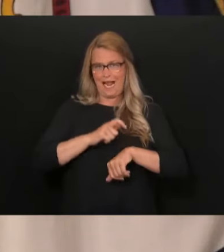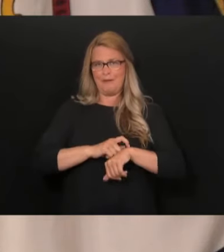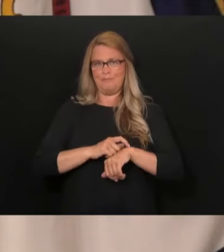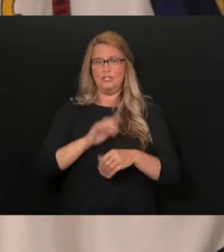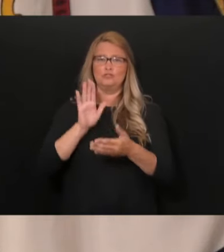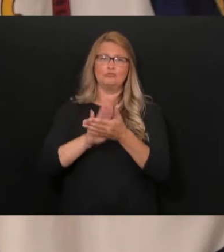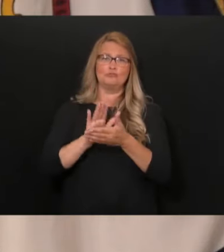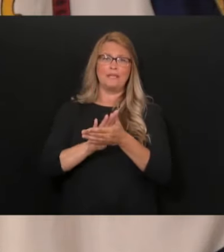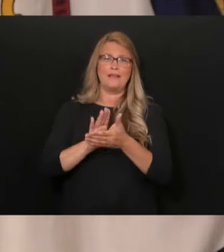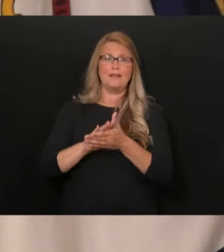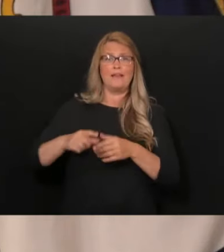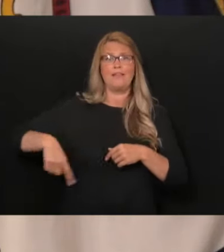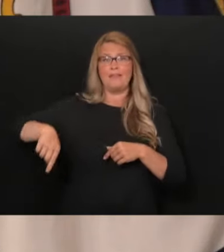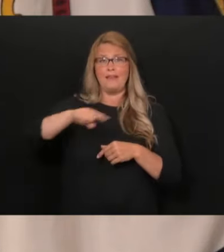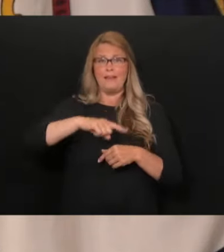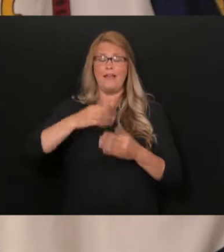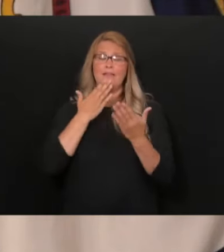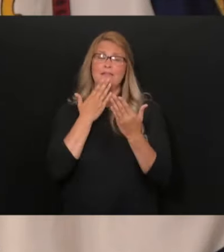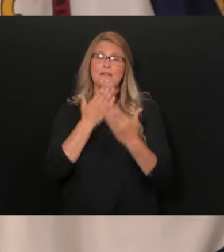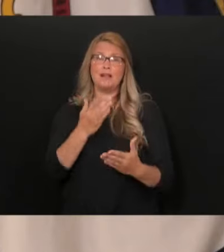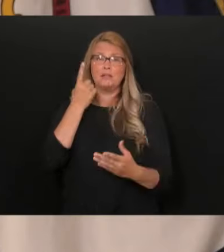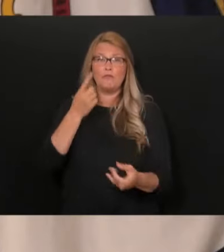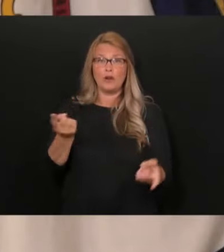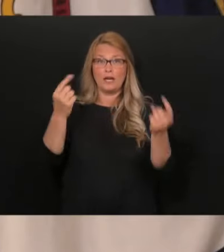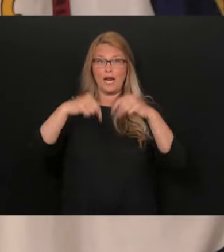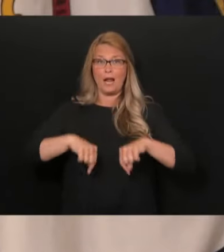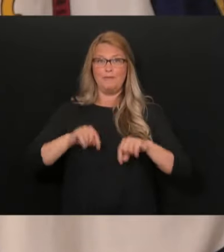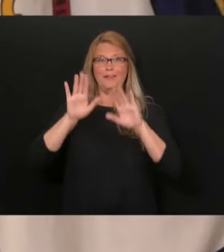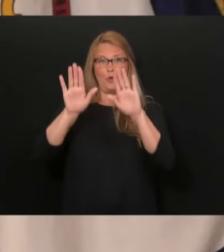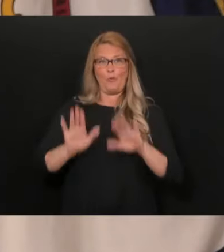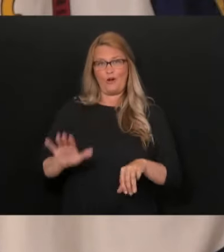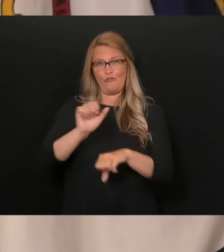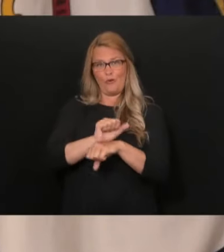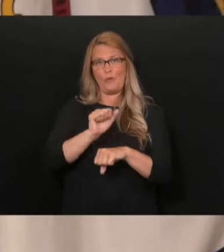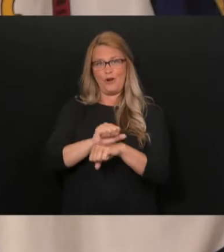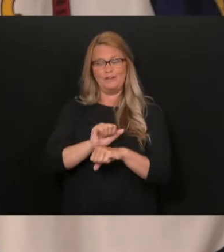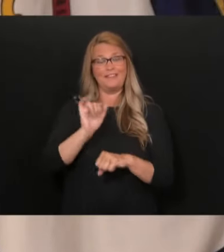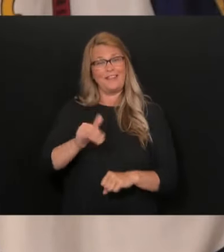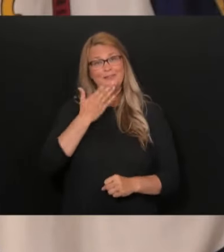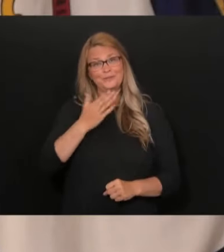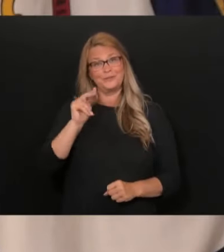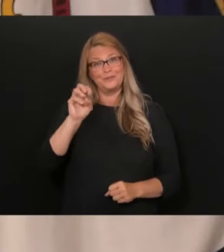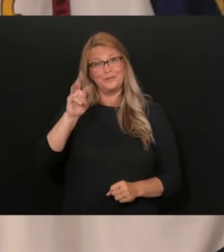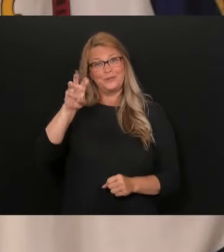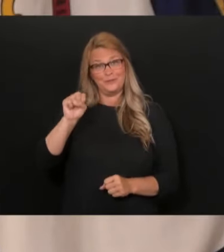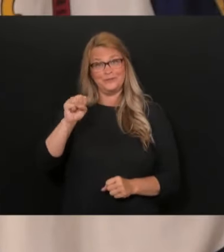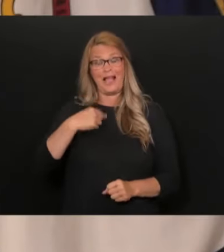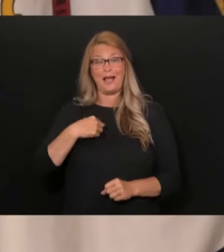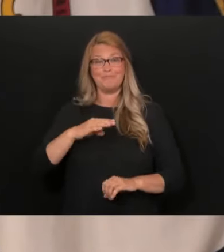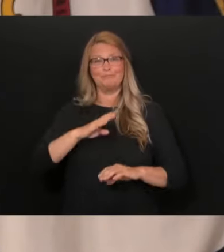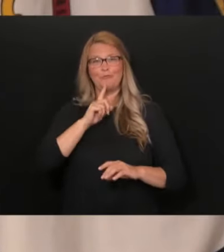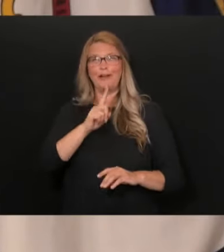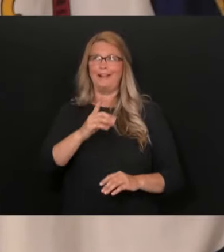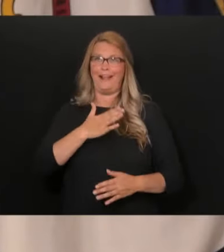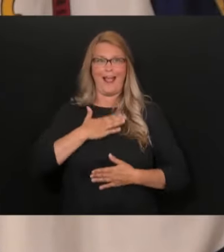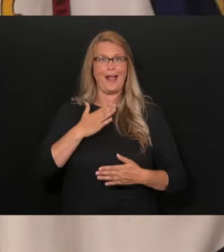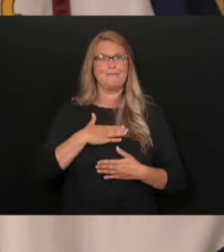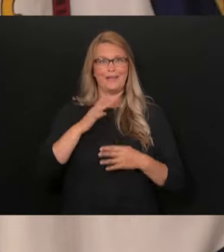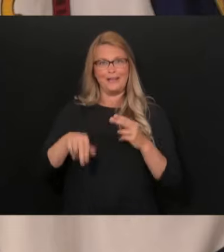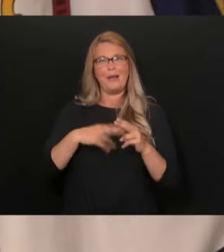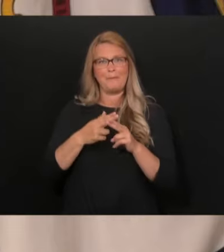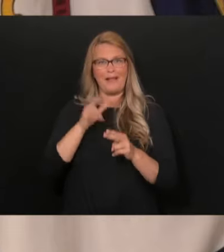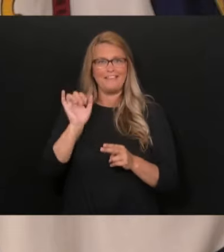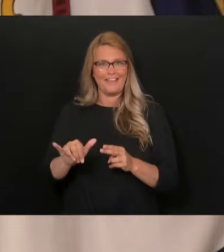them for coming and all the great work that they're going to do. So it's really good stuff, and I'm really happy that that all this